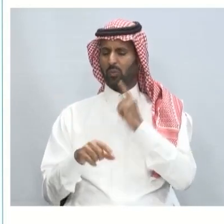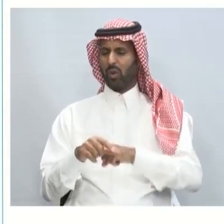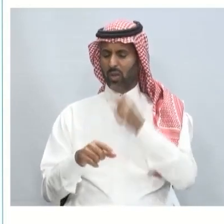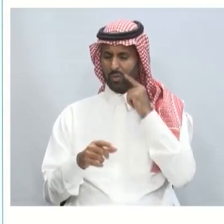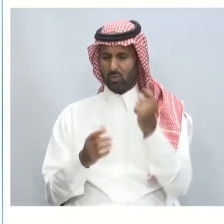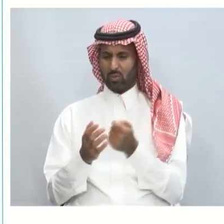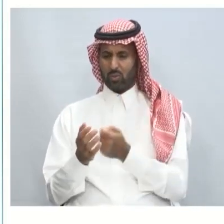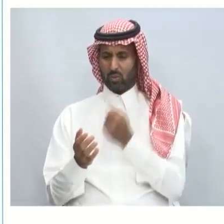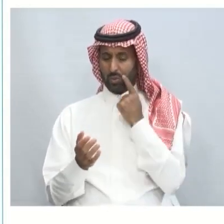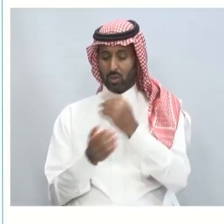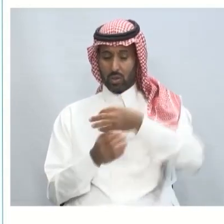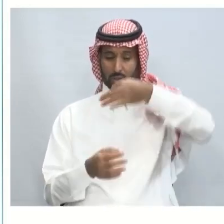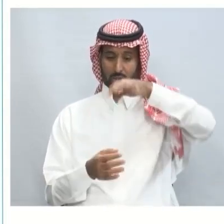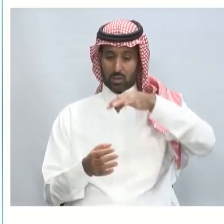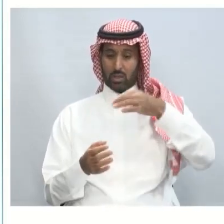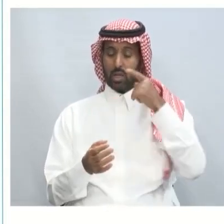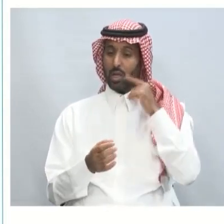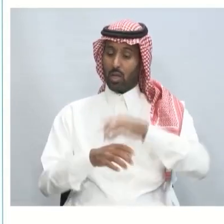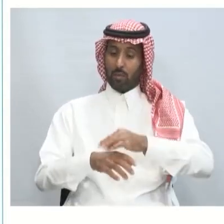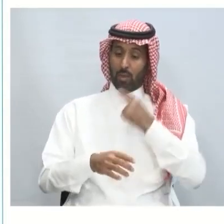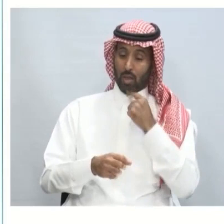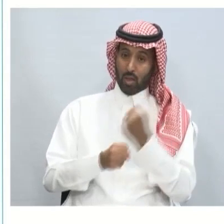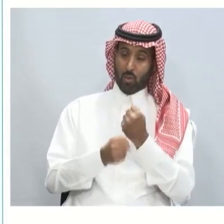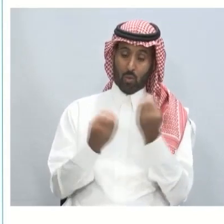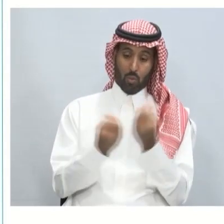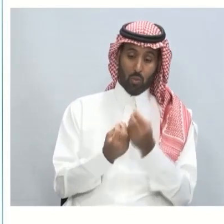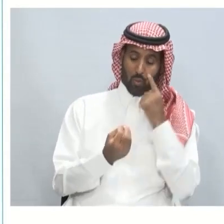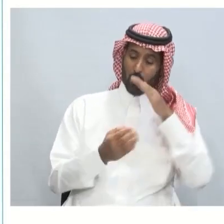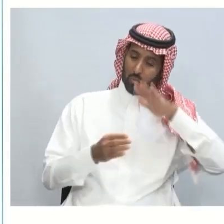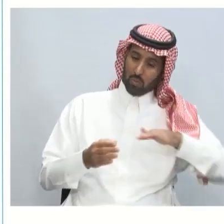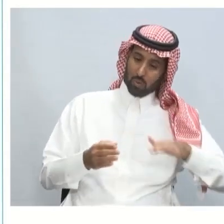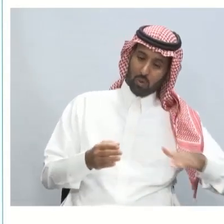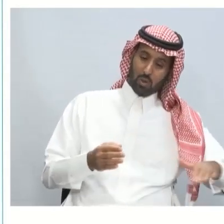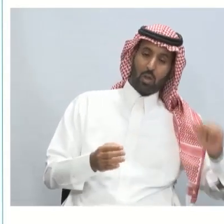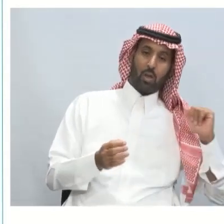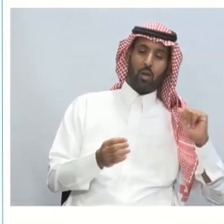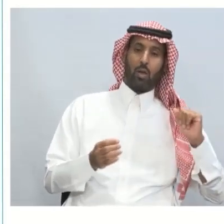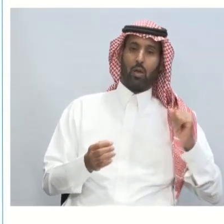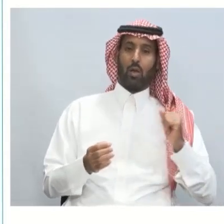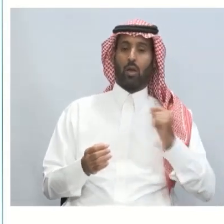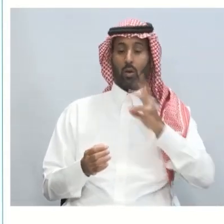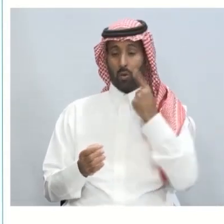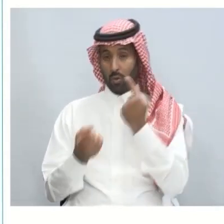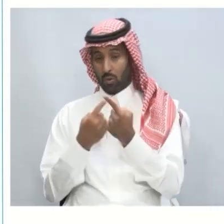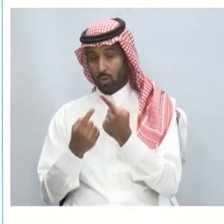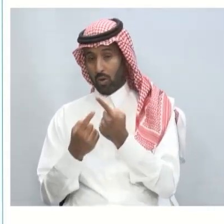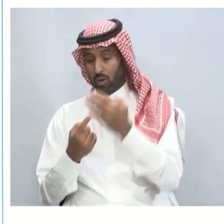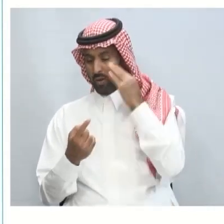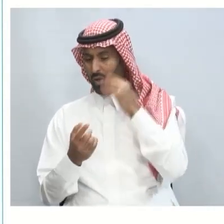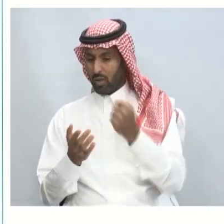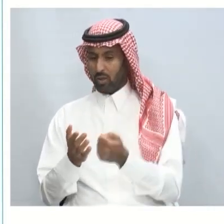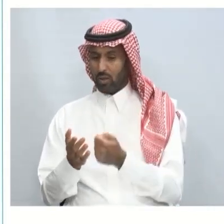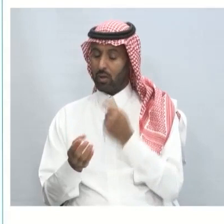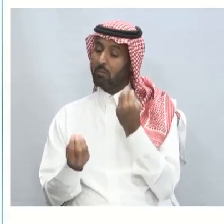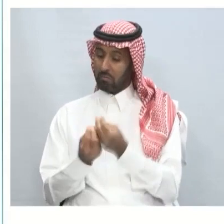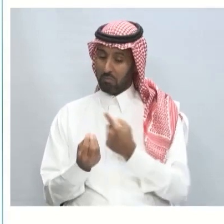pens and paper. The people who I work with are young children who also use paper